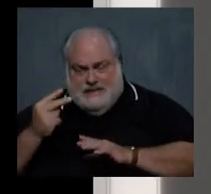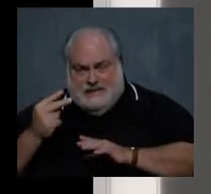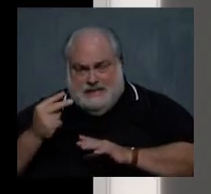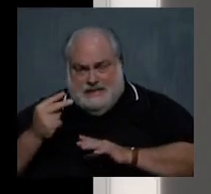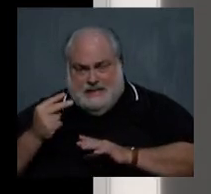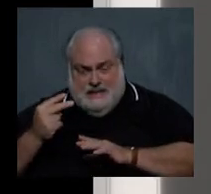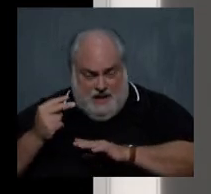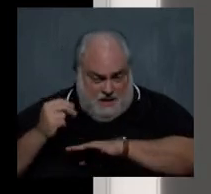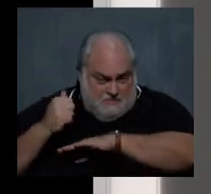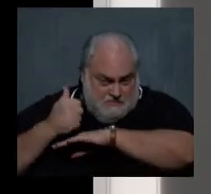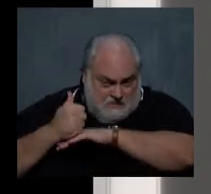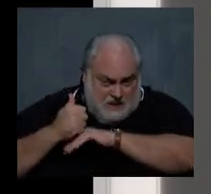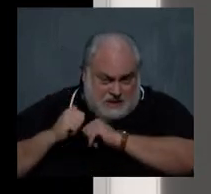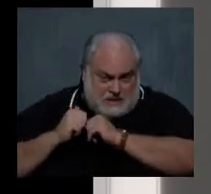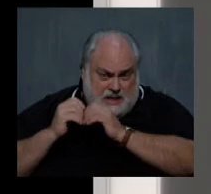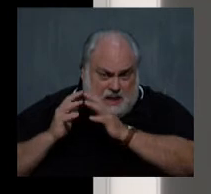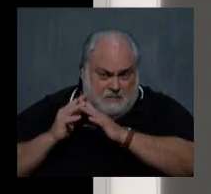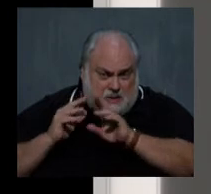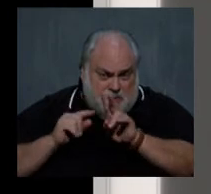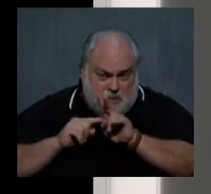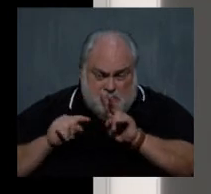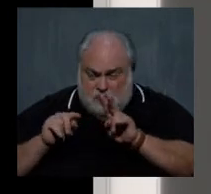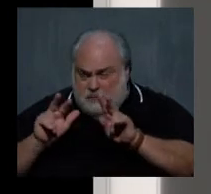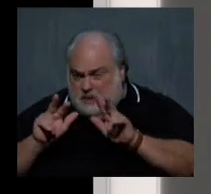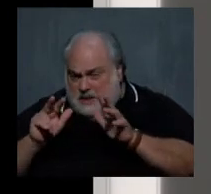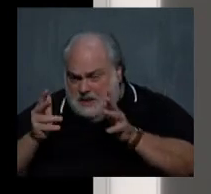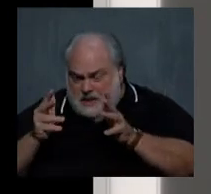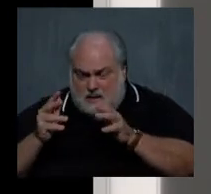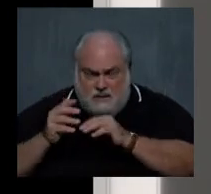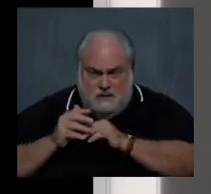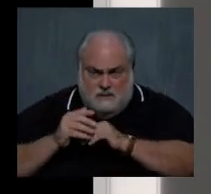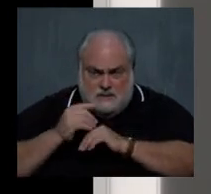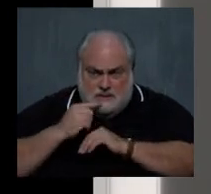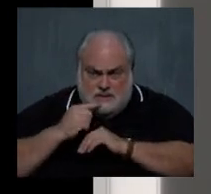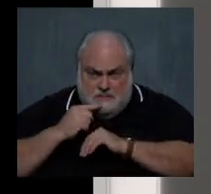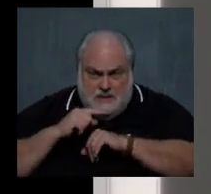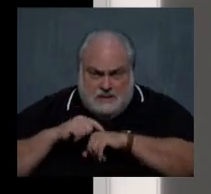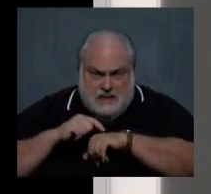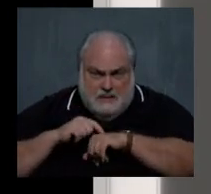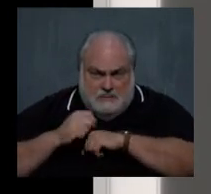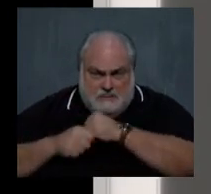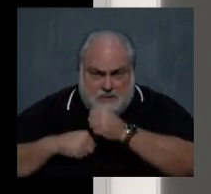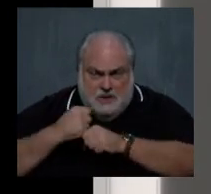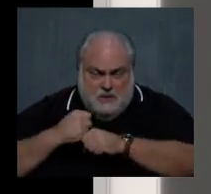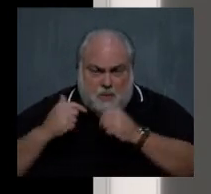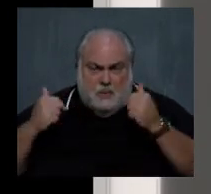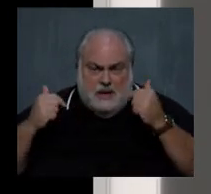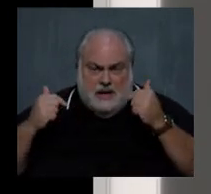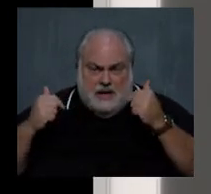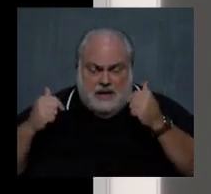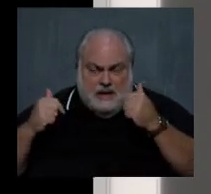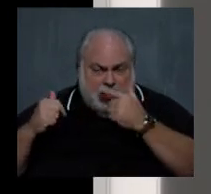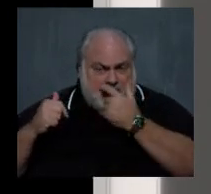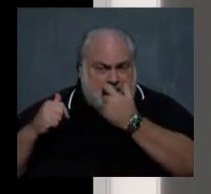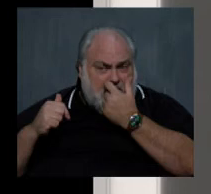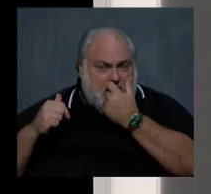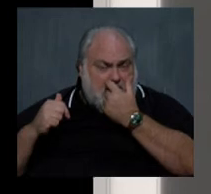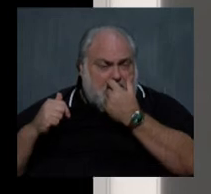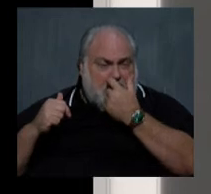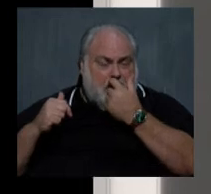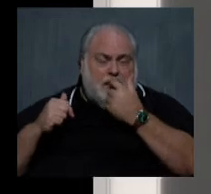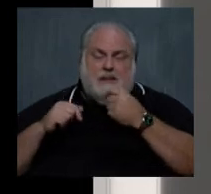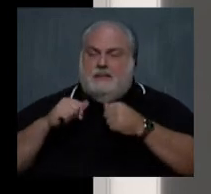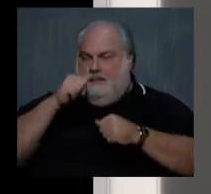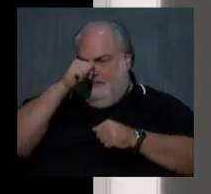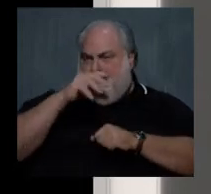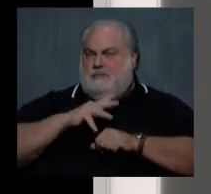saw setup time 2 to 3. Oh, that's the setup time. It'd be up for 10 days. They